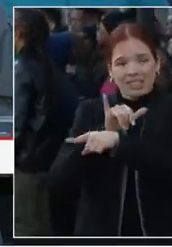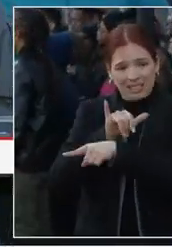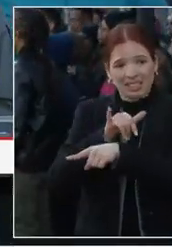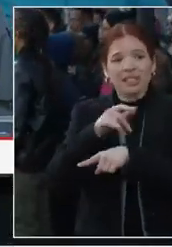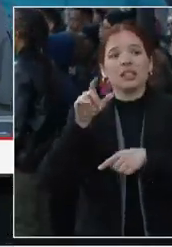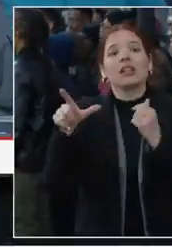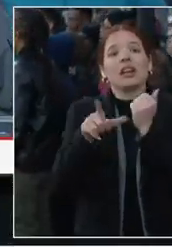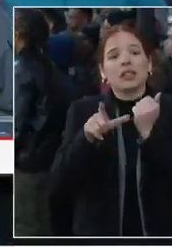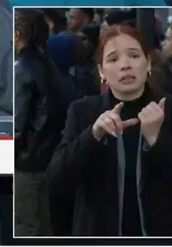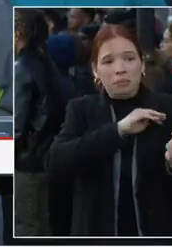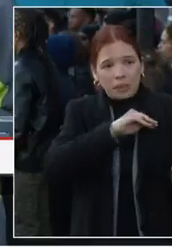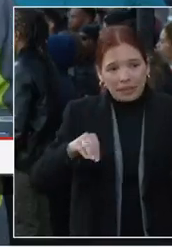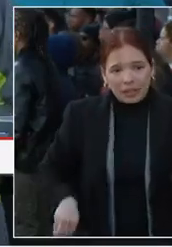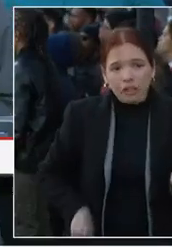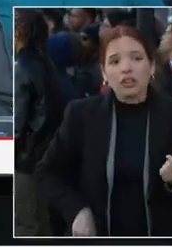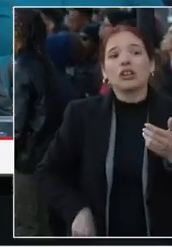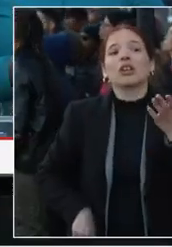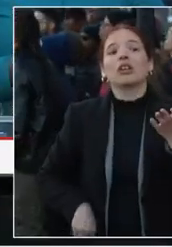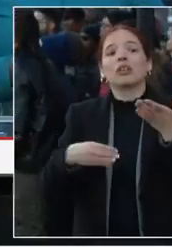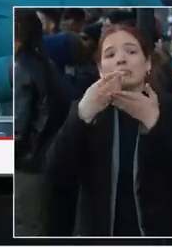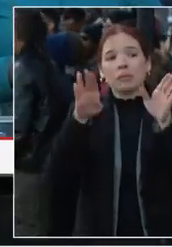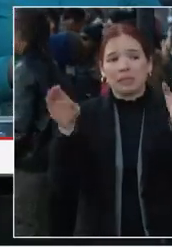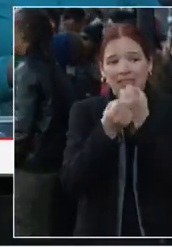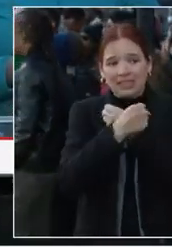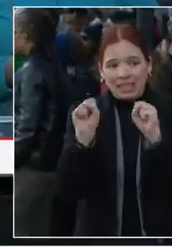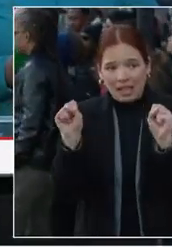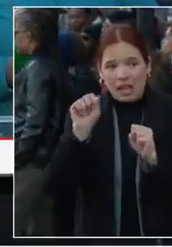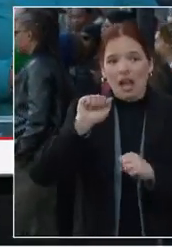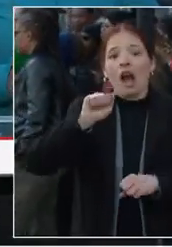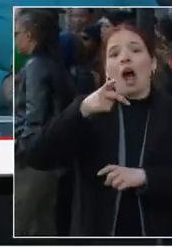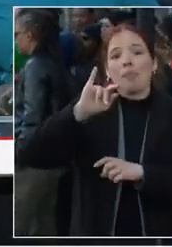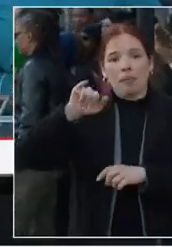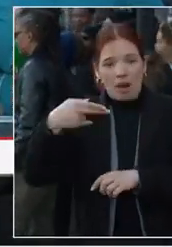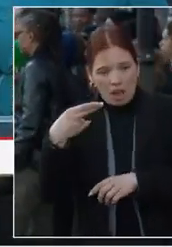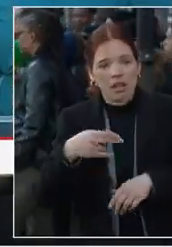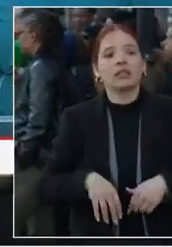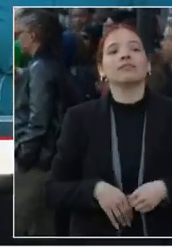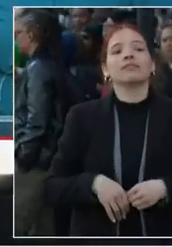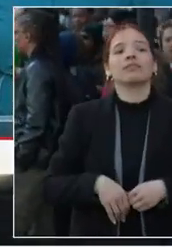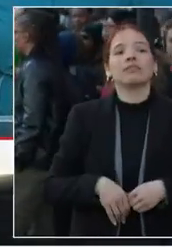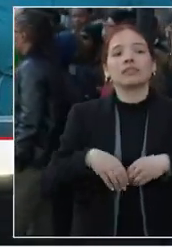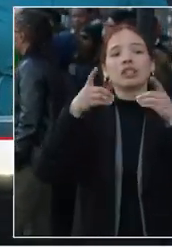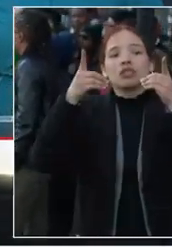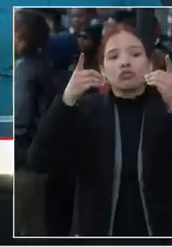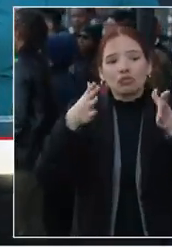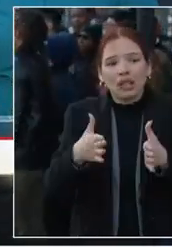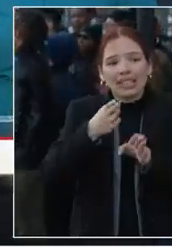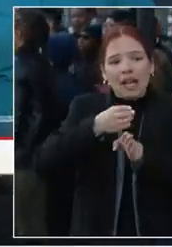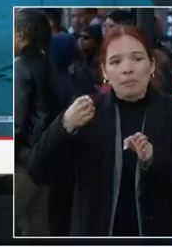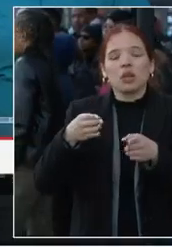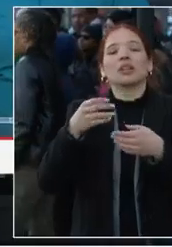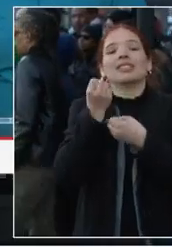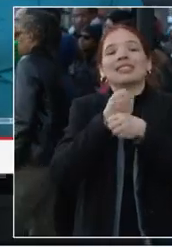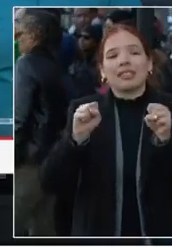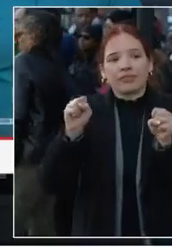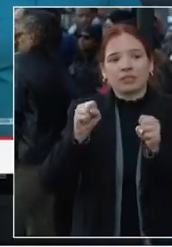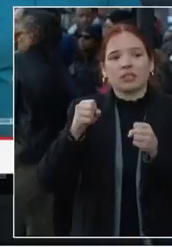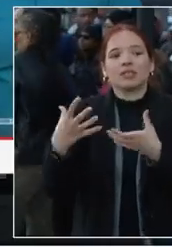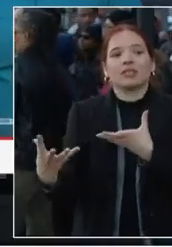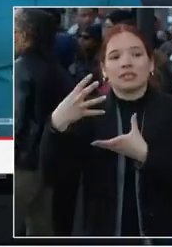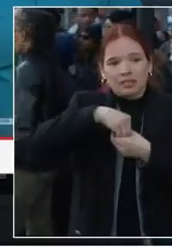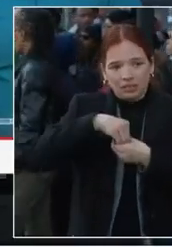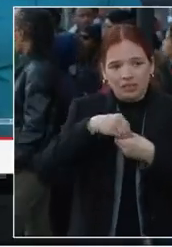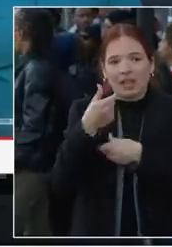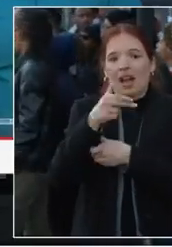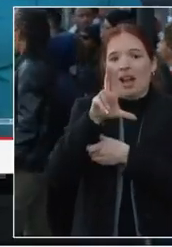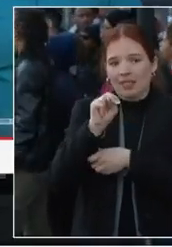Public Safety, Lindsay Apia. The Director of our Office of Neighborhood Safety and Engagement, and our Gun Violence Prevention